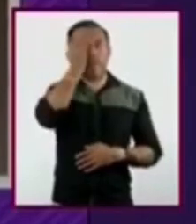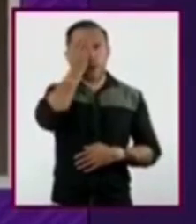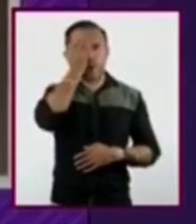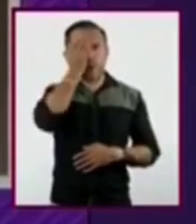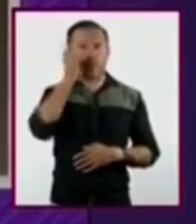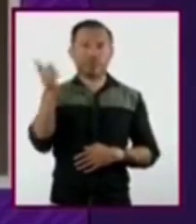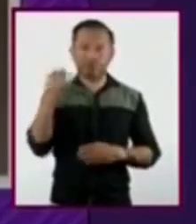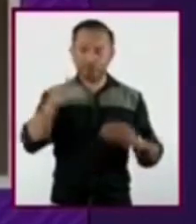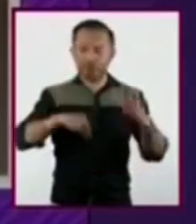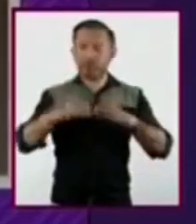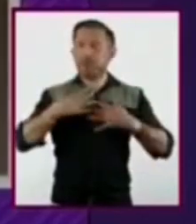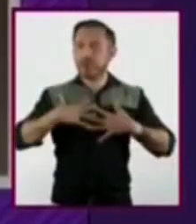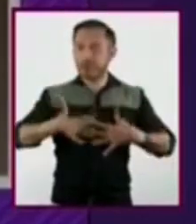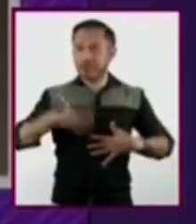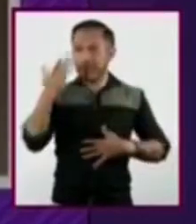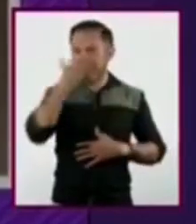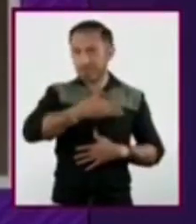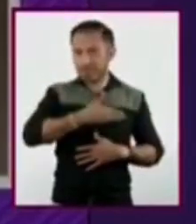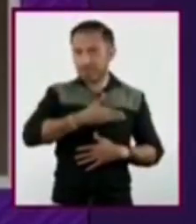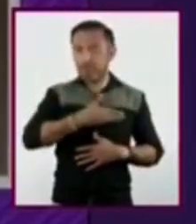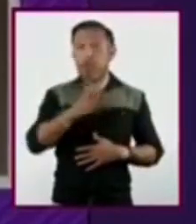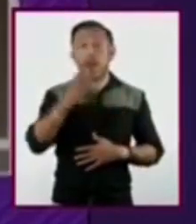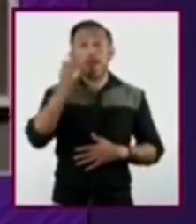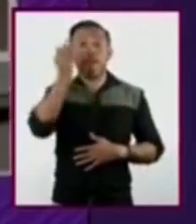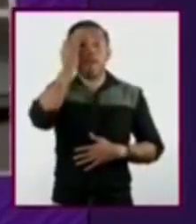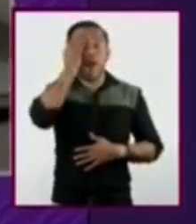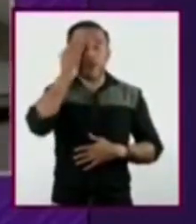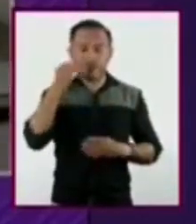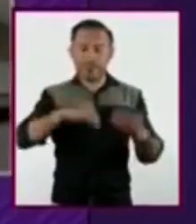costume. A pirate costume.